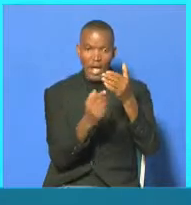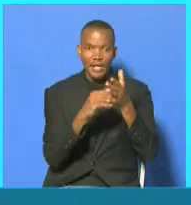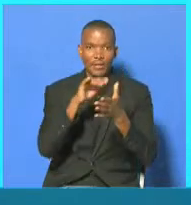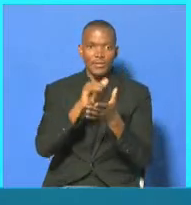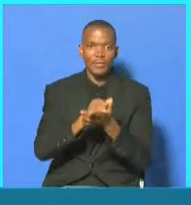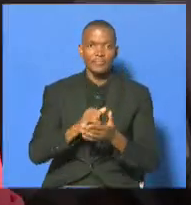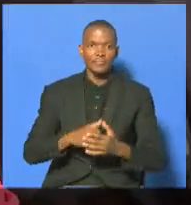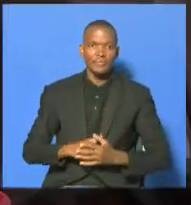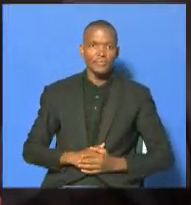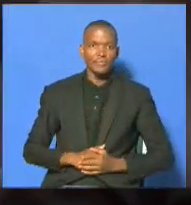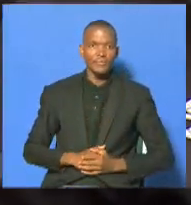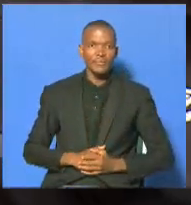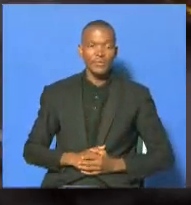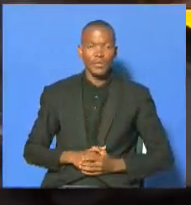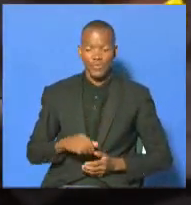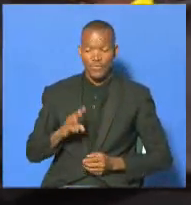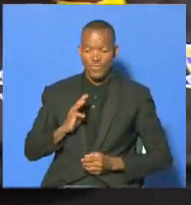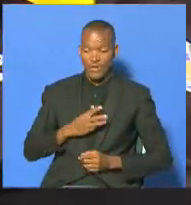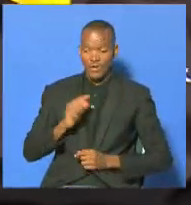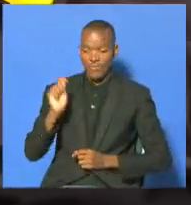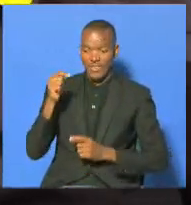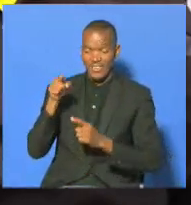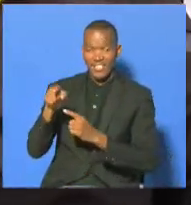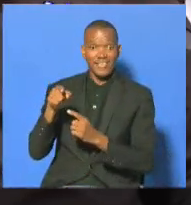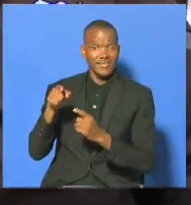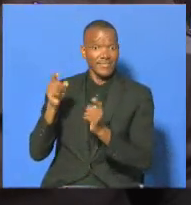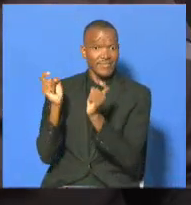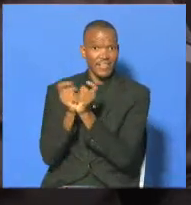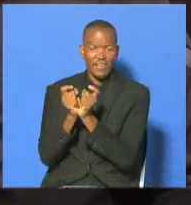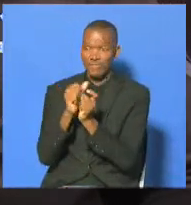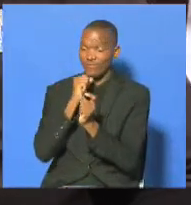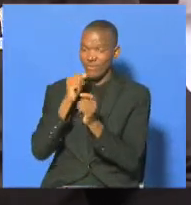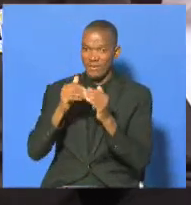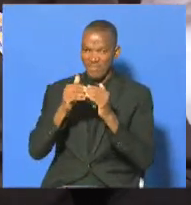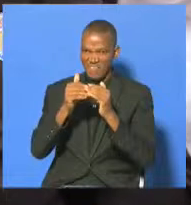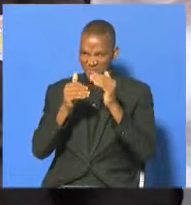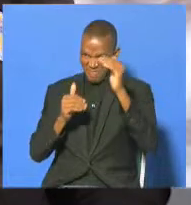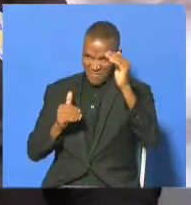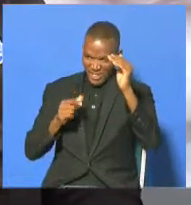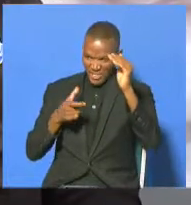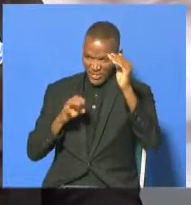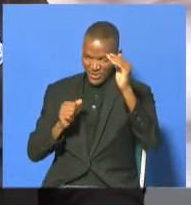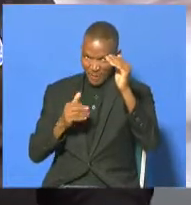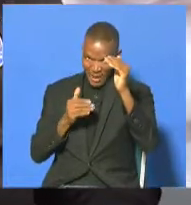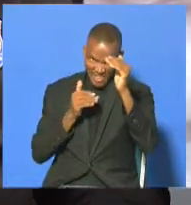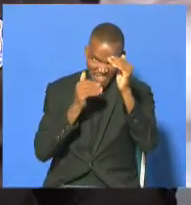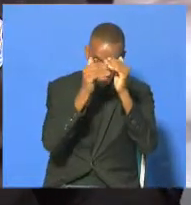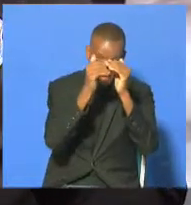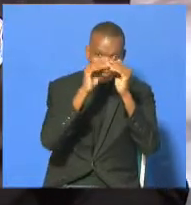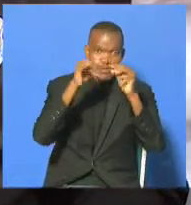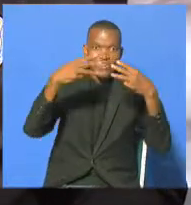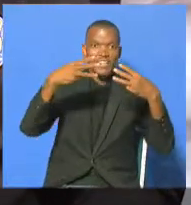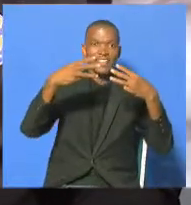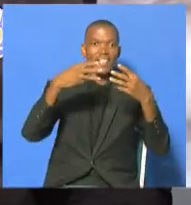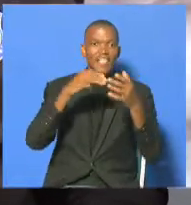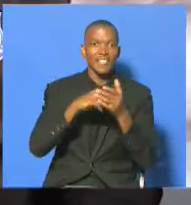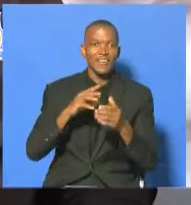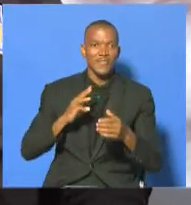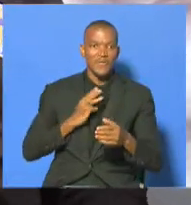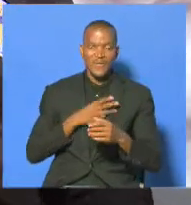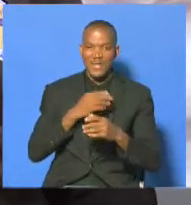more. We win this game not to move away from you, but to move closer to Galetri. We win to move closer to